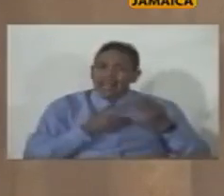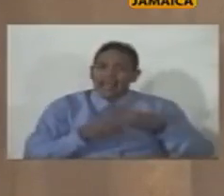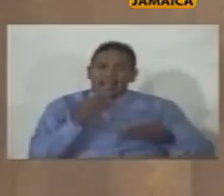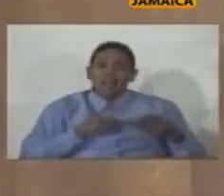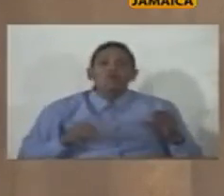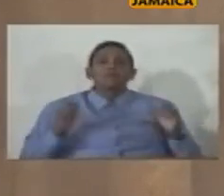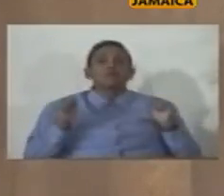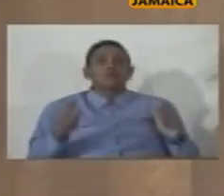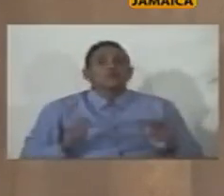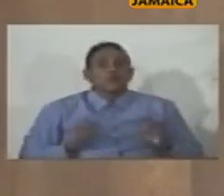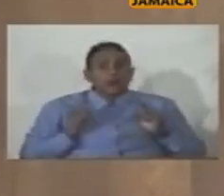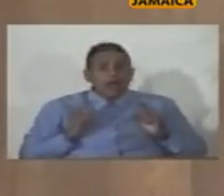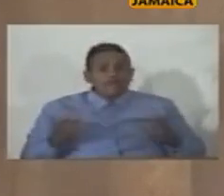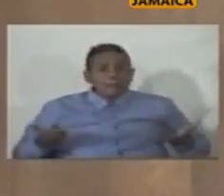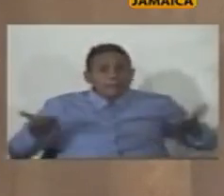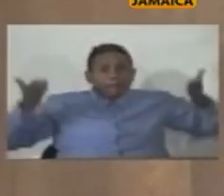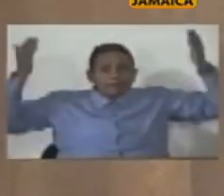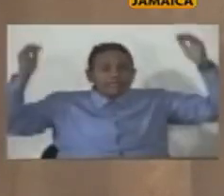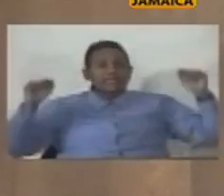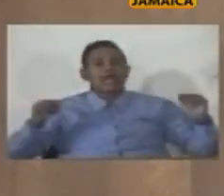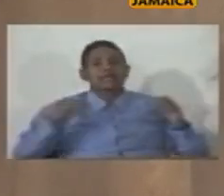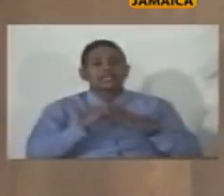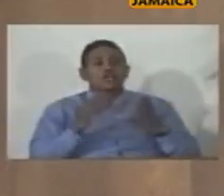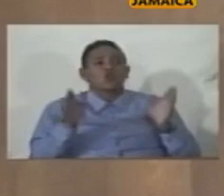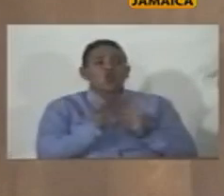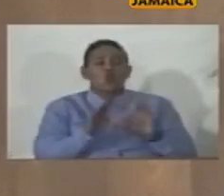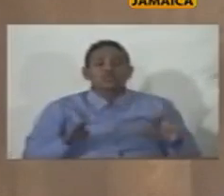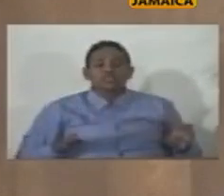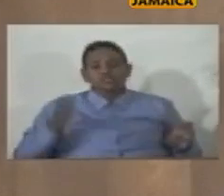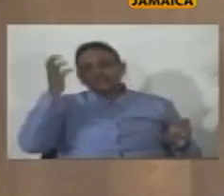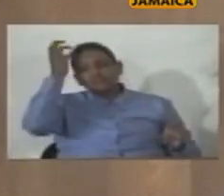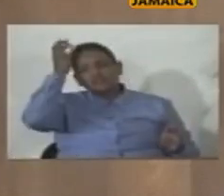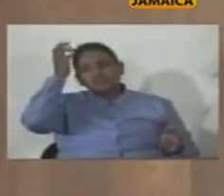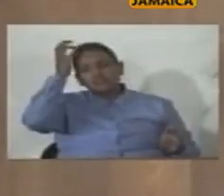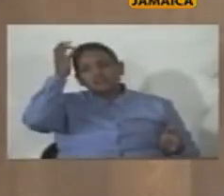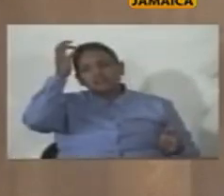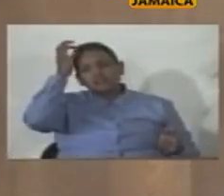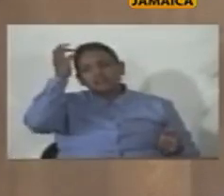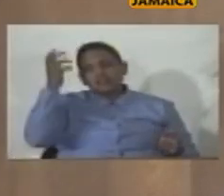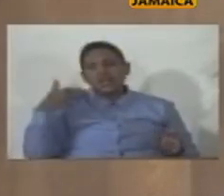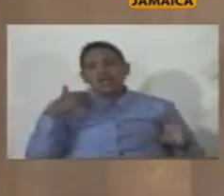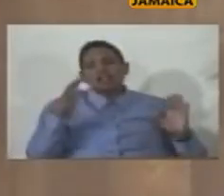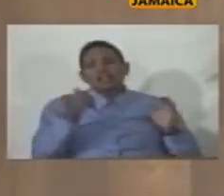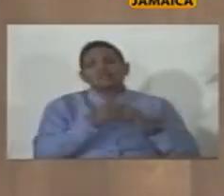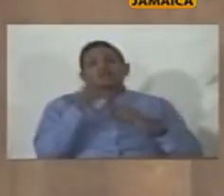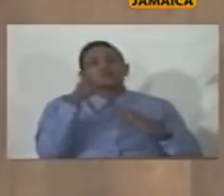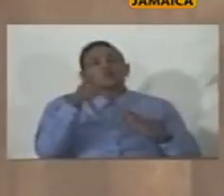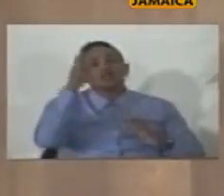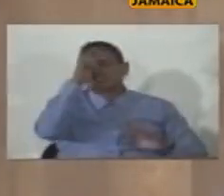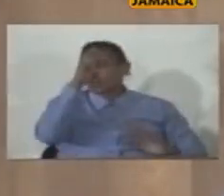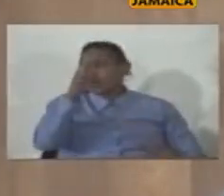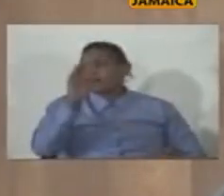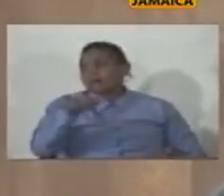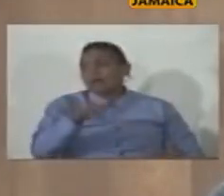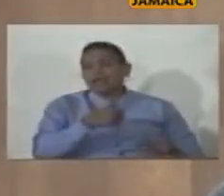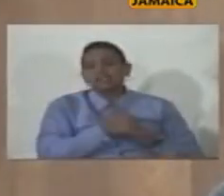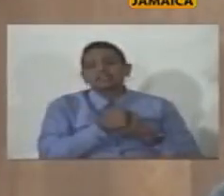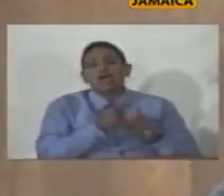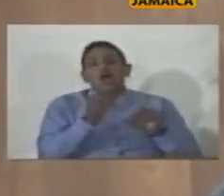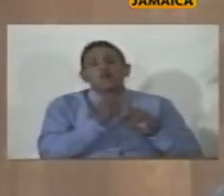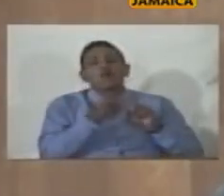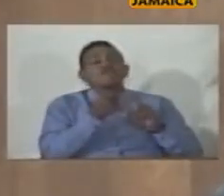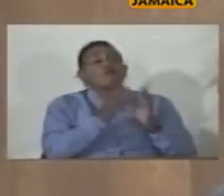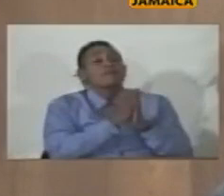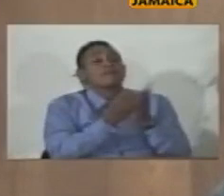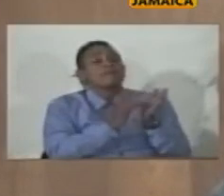everyone. Mr. Speaker, in closing, I leave with you and this honorable House a word from the good